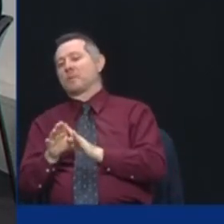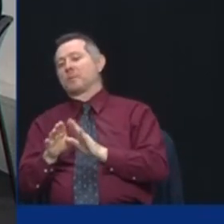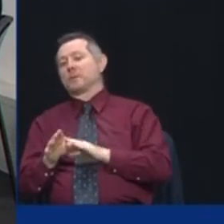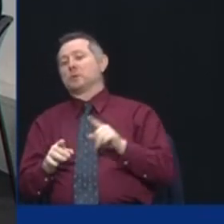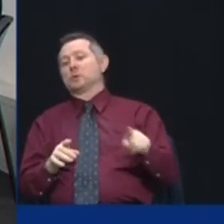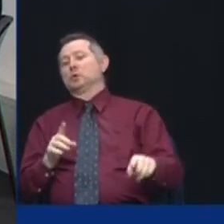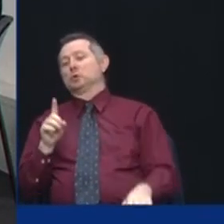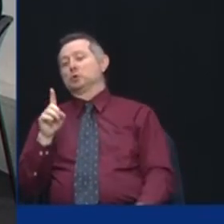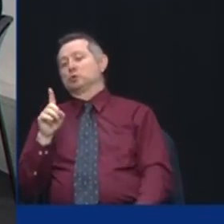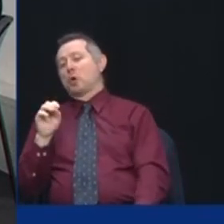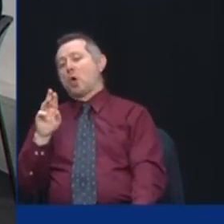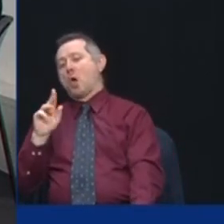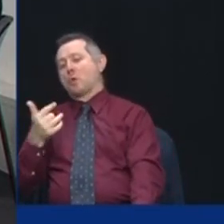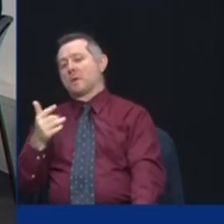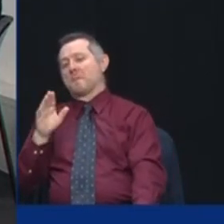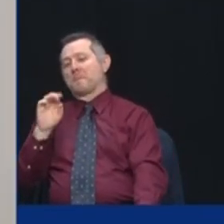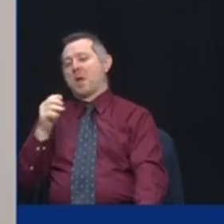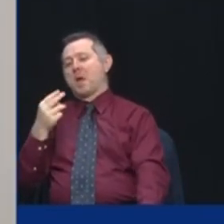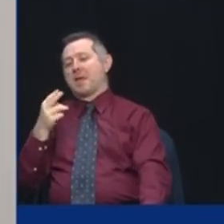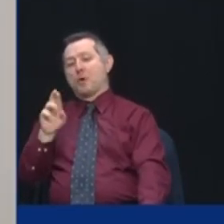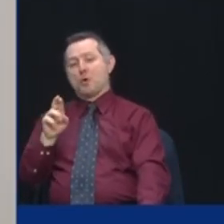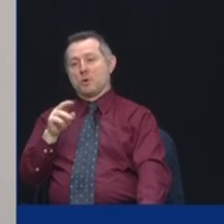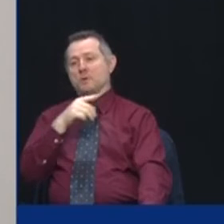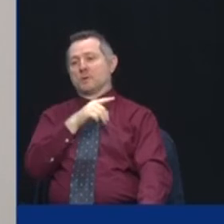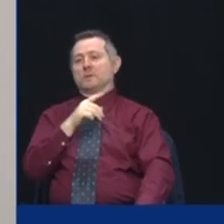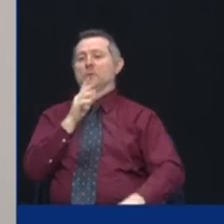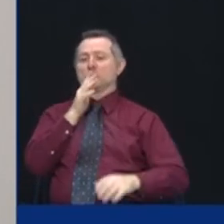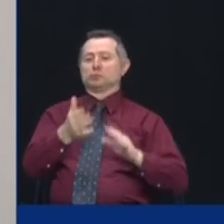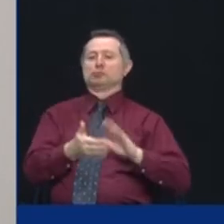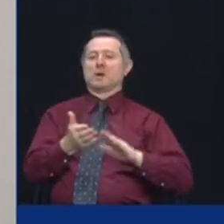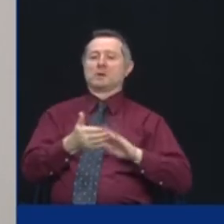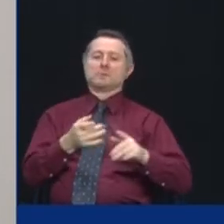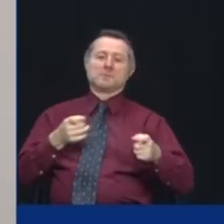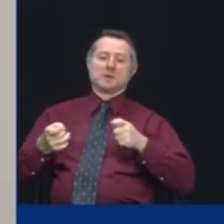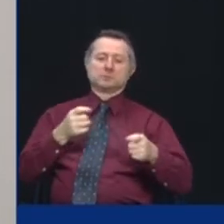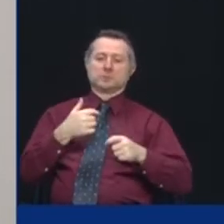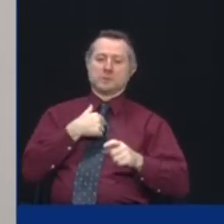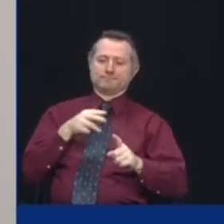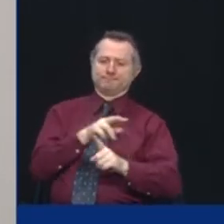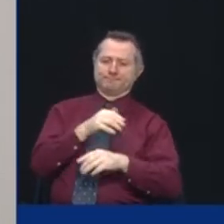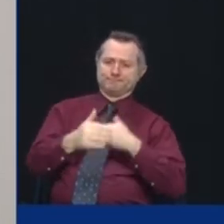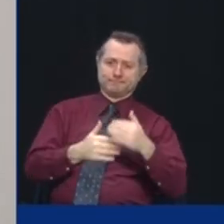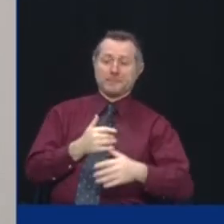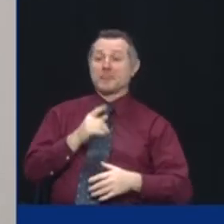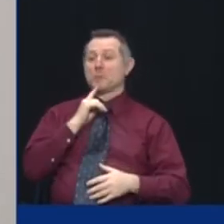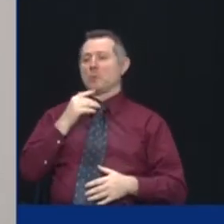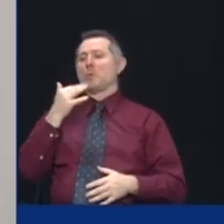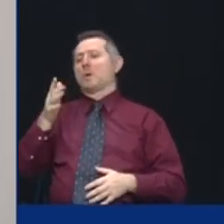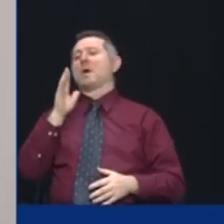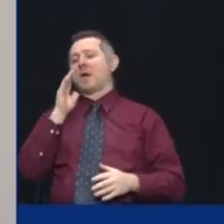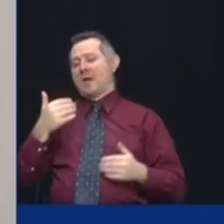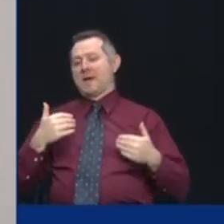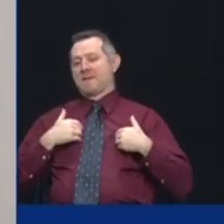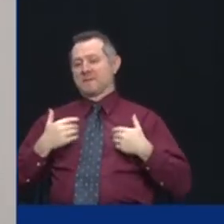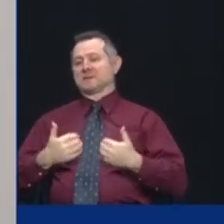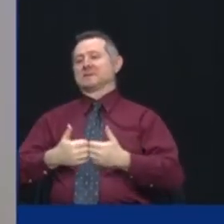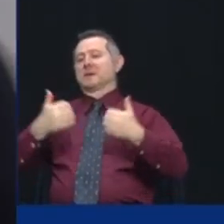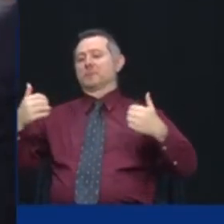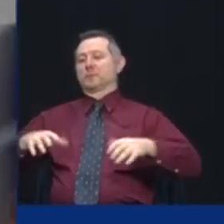is going to run it from our end. But there are going to be separate sections for those who are